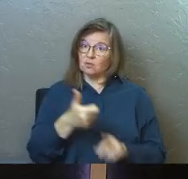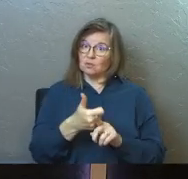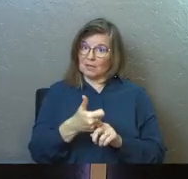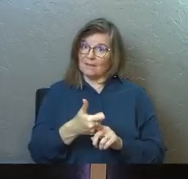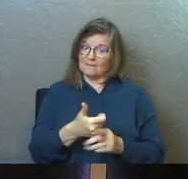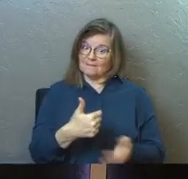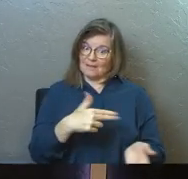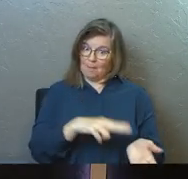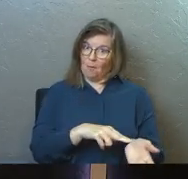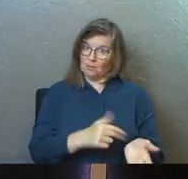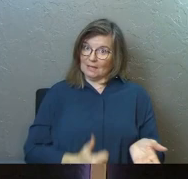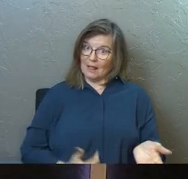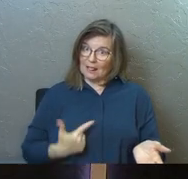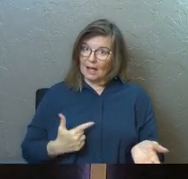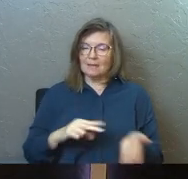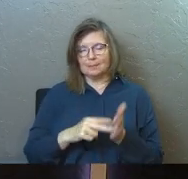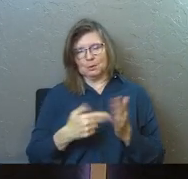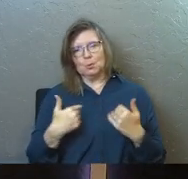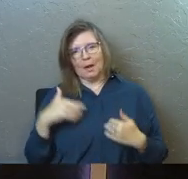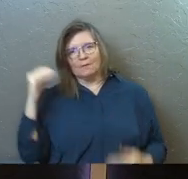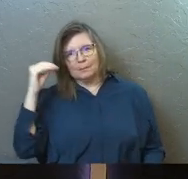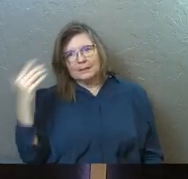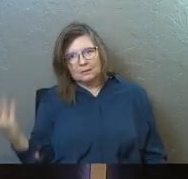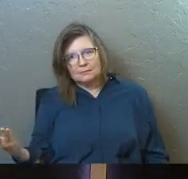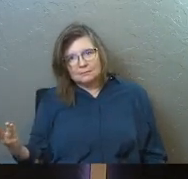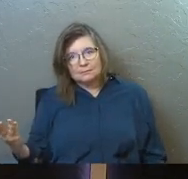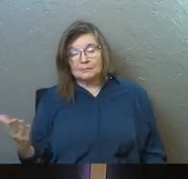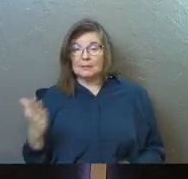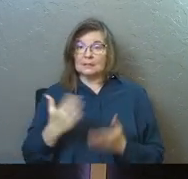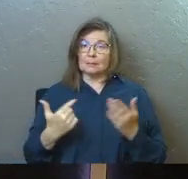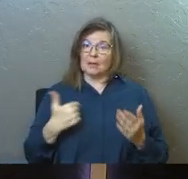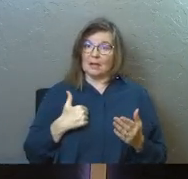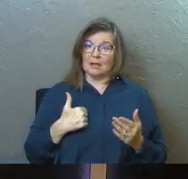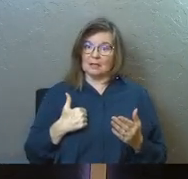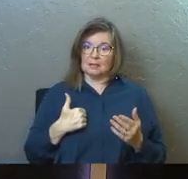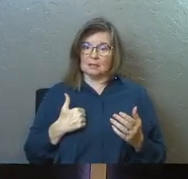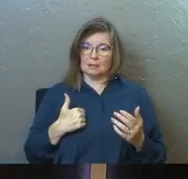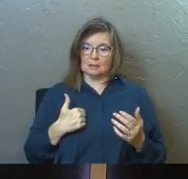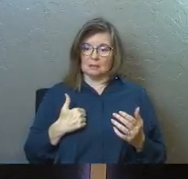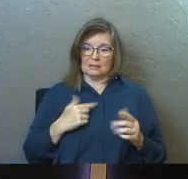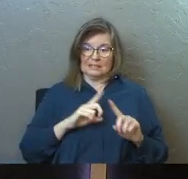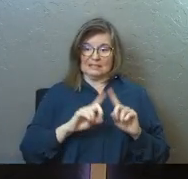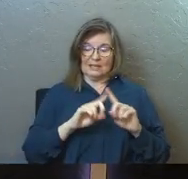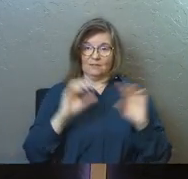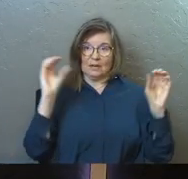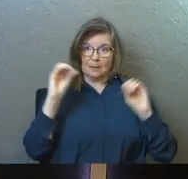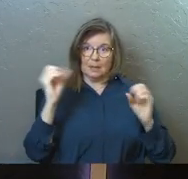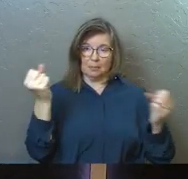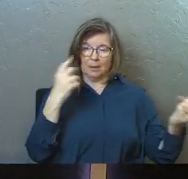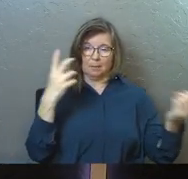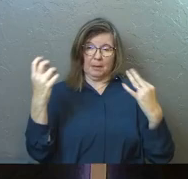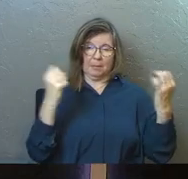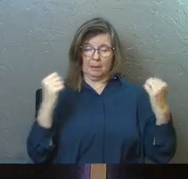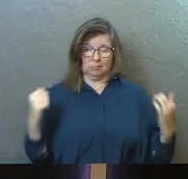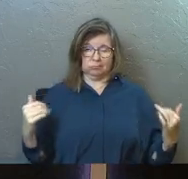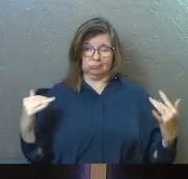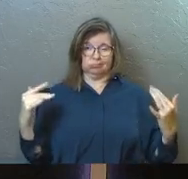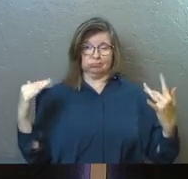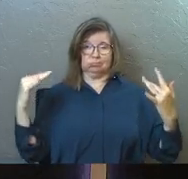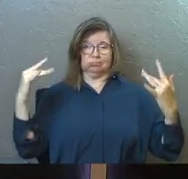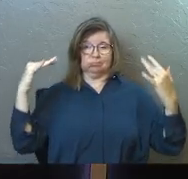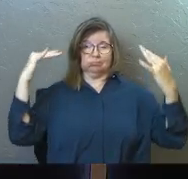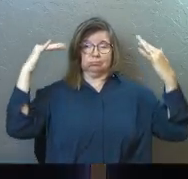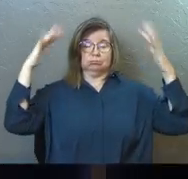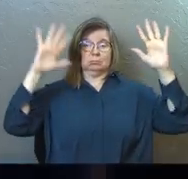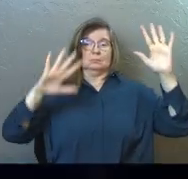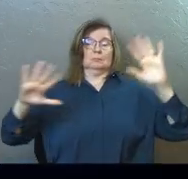If you got a pulse, you've got an opinion, amen? And some of us have been swimming in the opinions of others our whole lives. So the